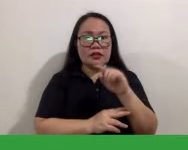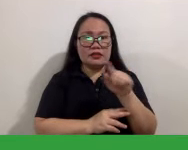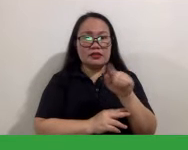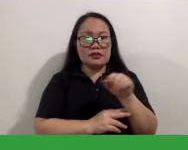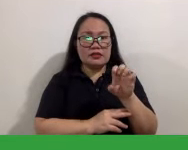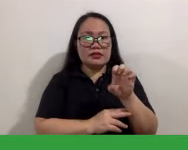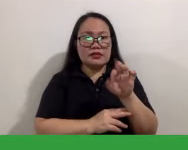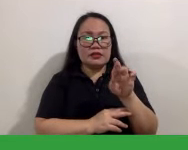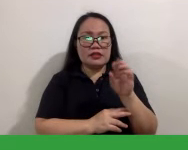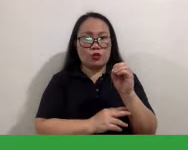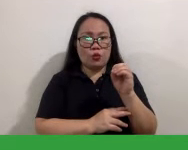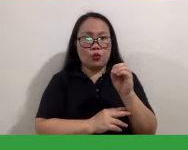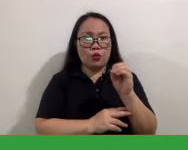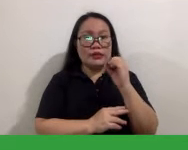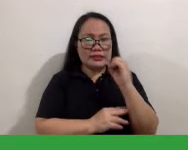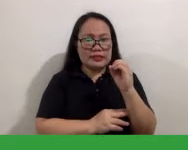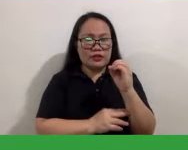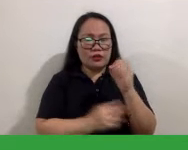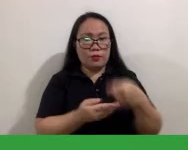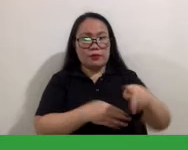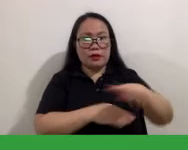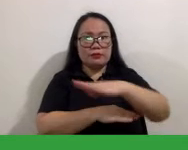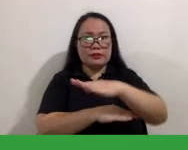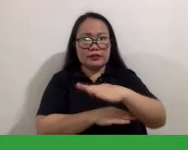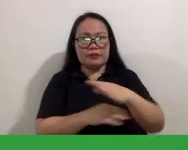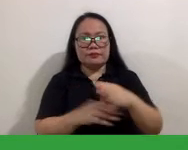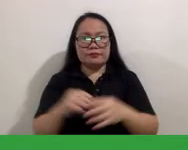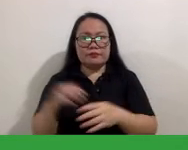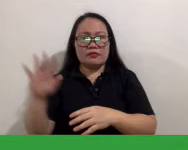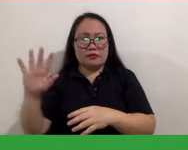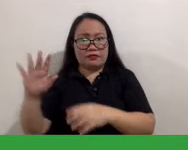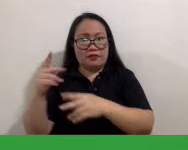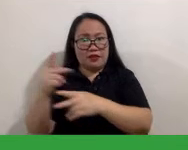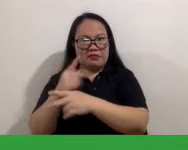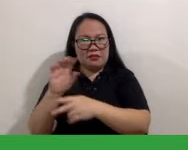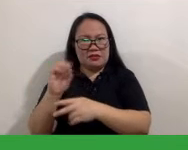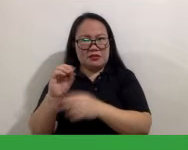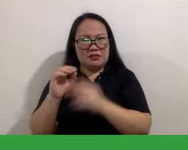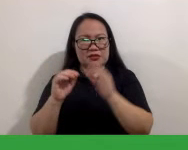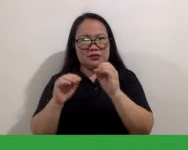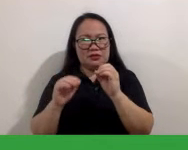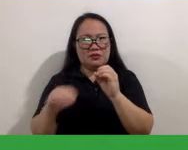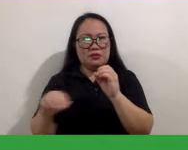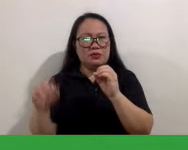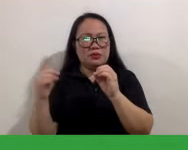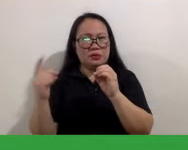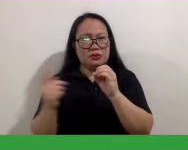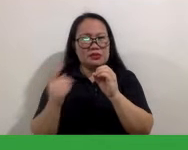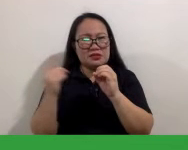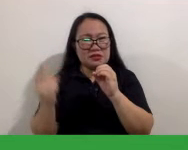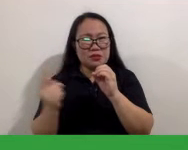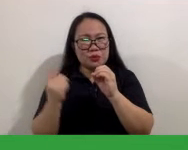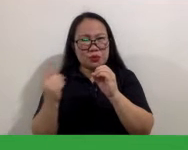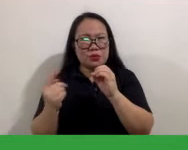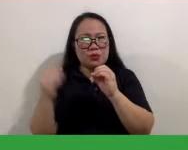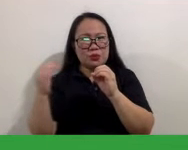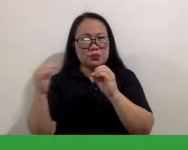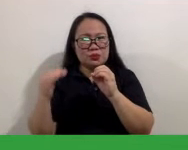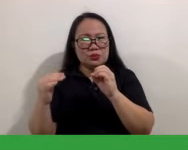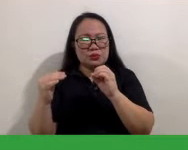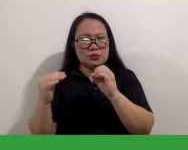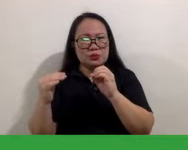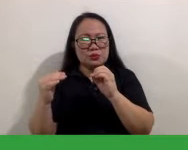is called zero property. Okay? Now, so, halimbawa, 5 times 0, that is 0. 5 times 0, that is